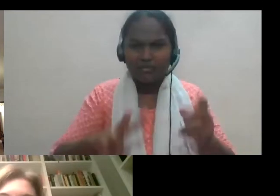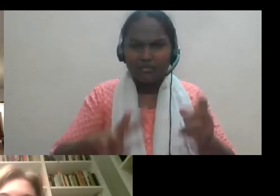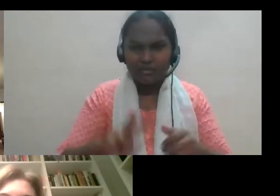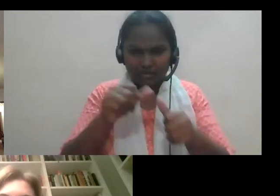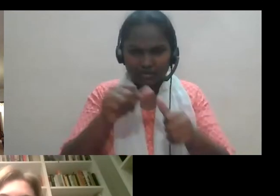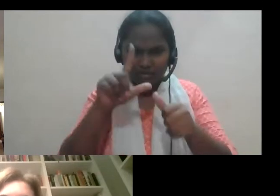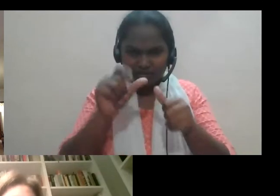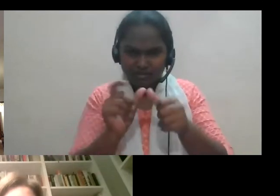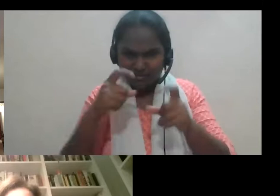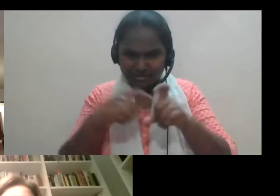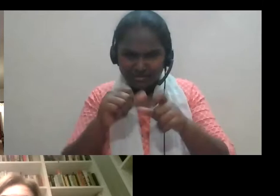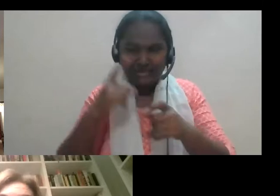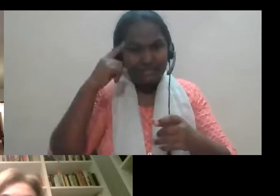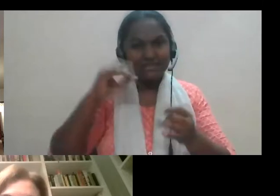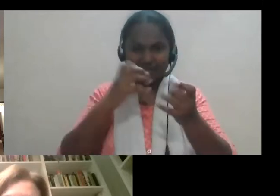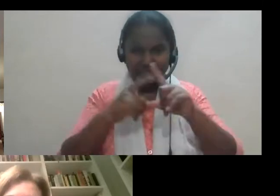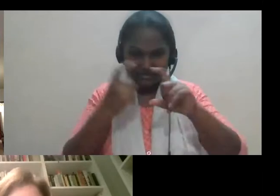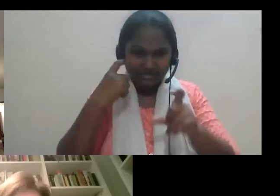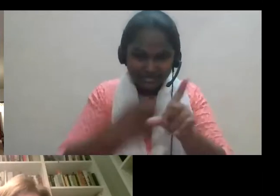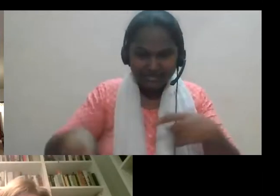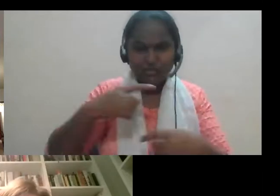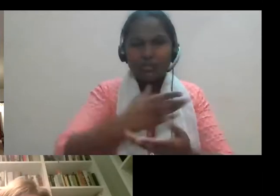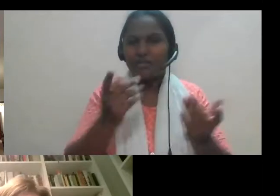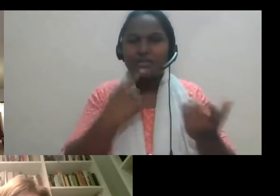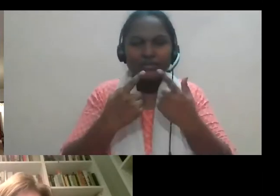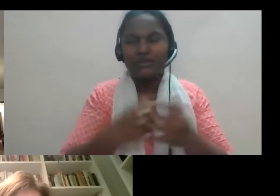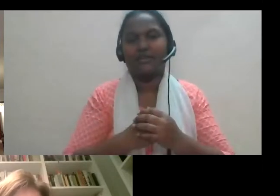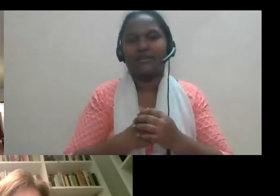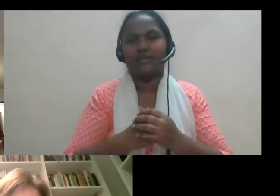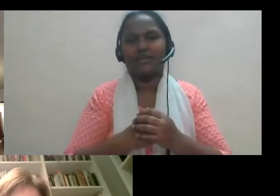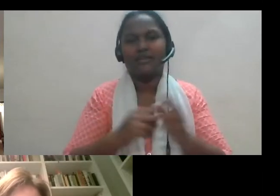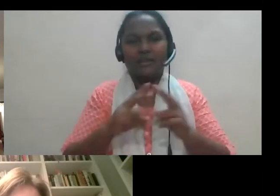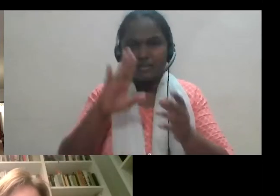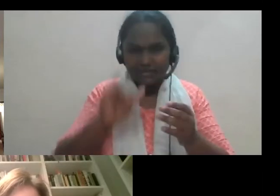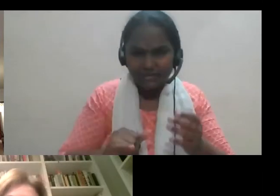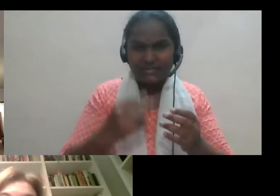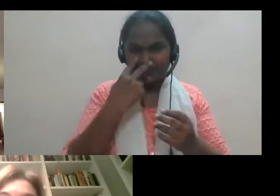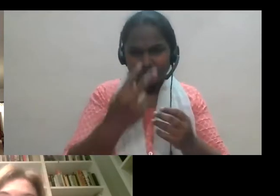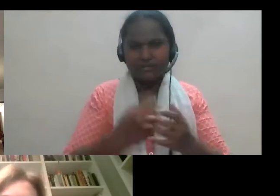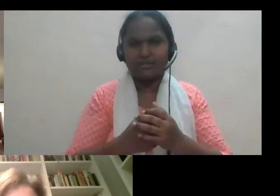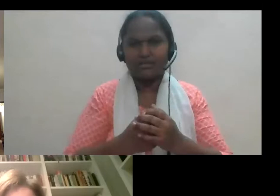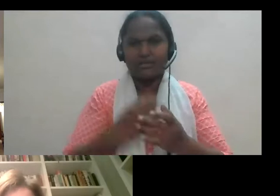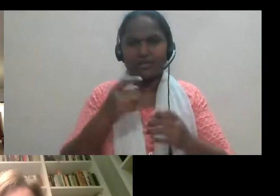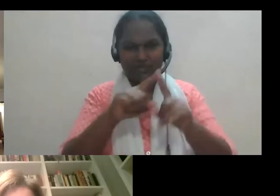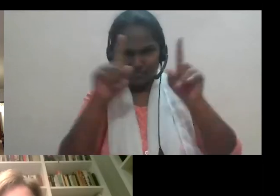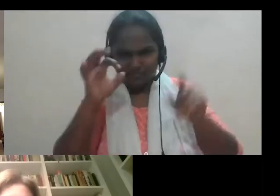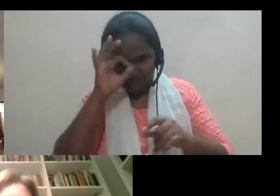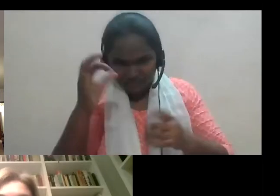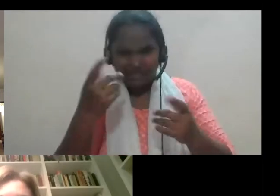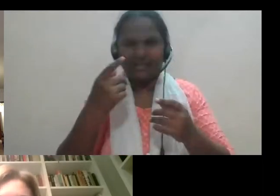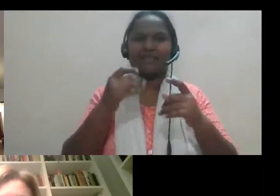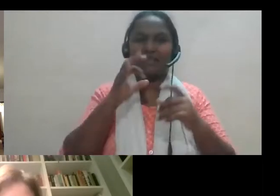city culturally. It has always been. We have a very vibrant scene of film,